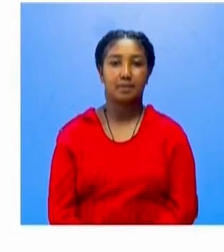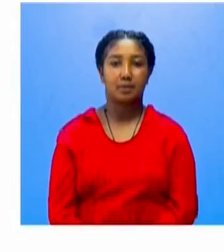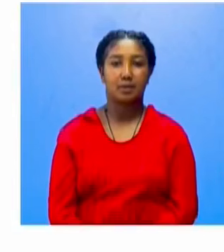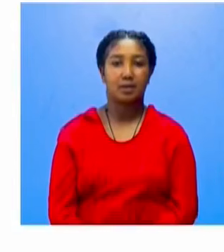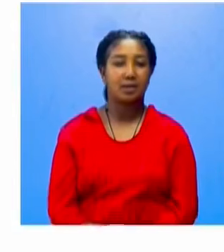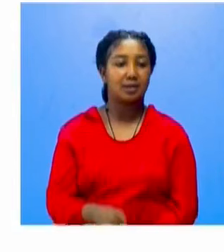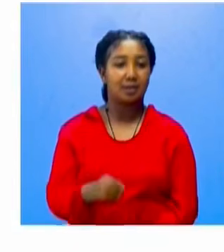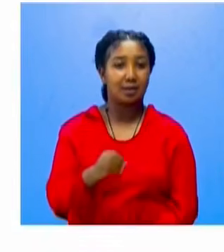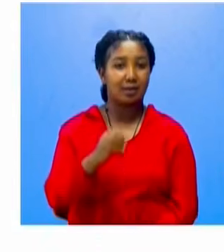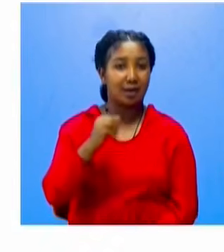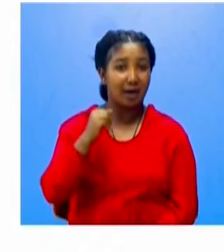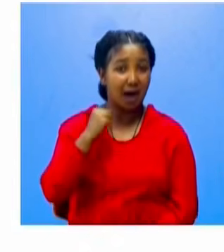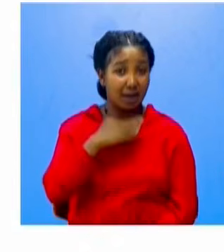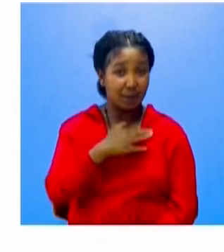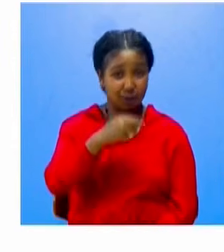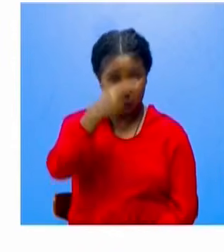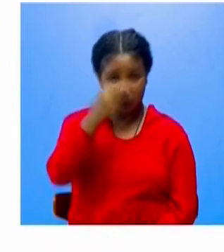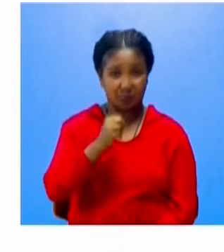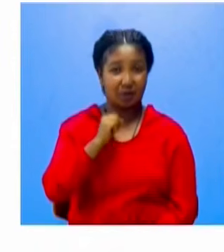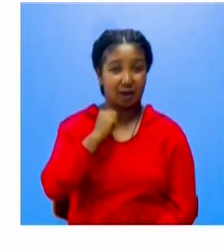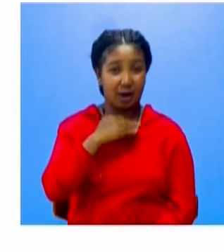the garbage,